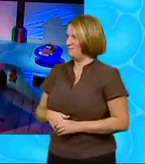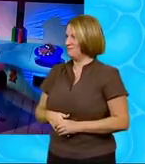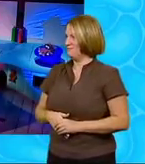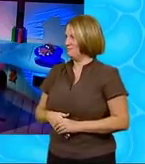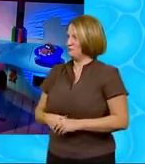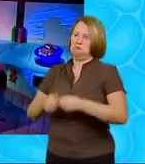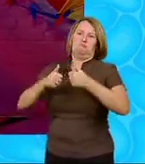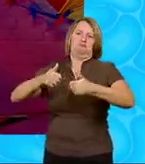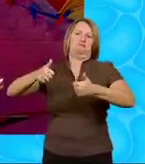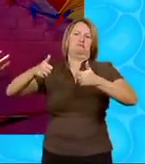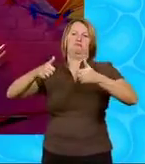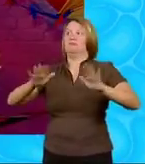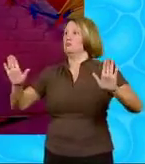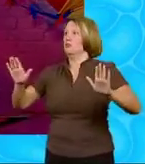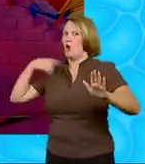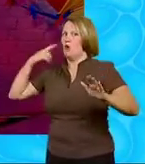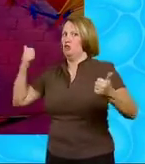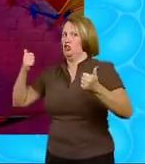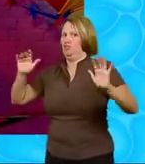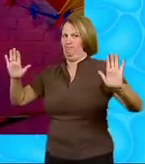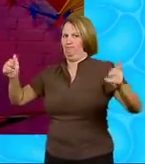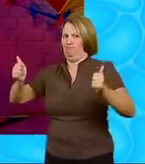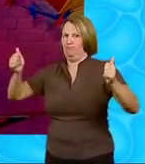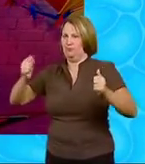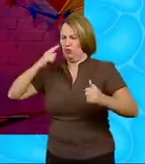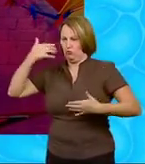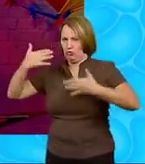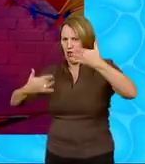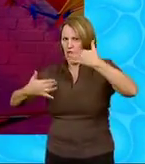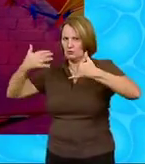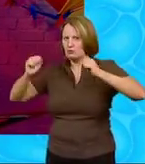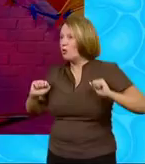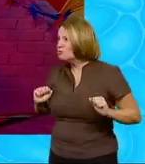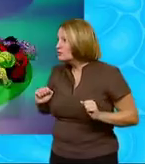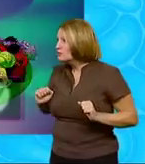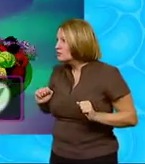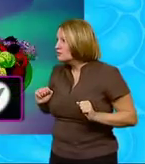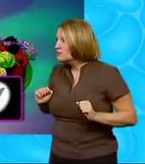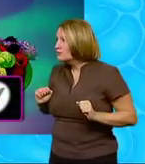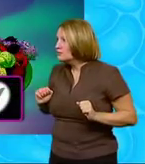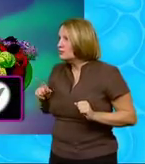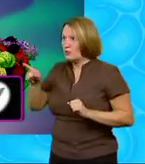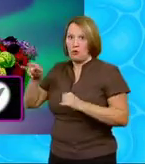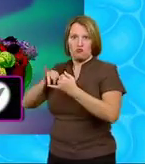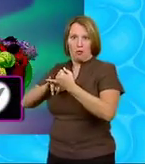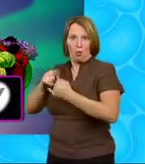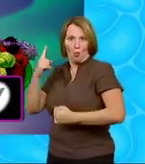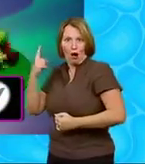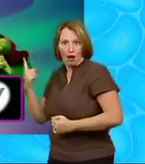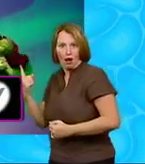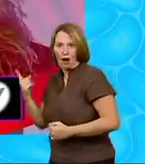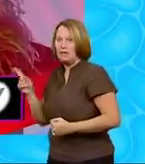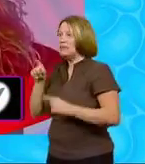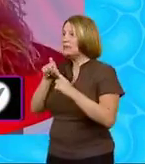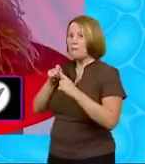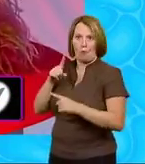There we go. OK. And that's it. Our time is up on Shadow of Doubt. So let's see the final scores. So Scribble has scored 1